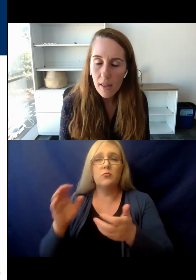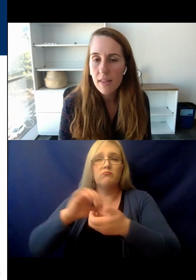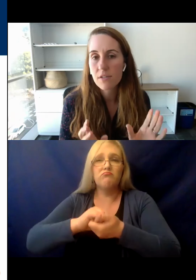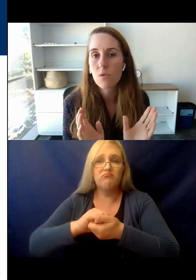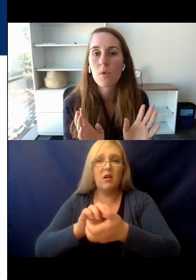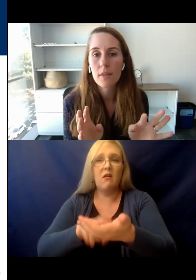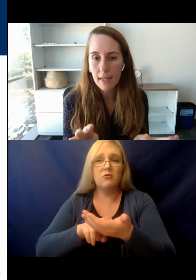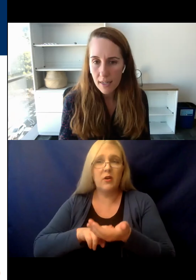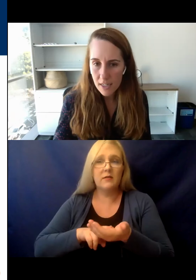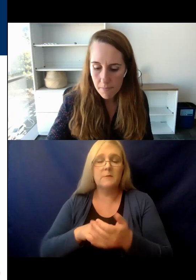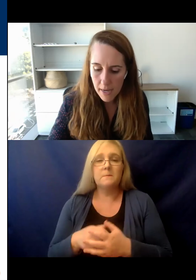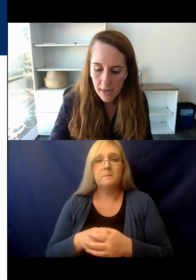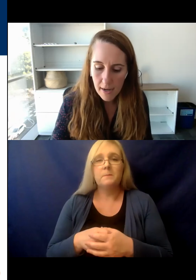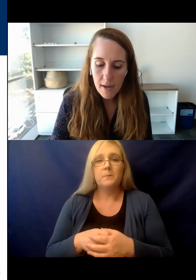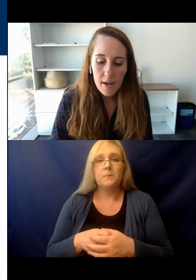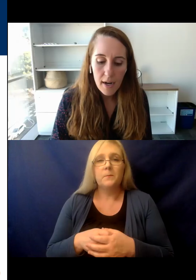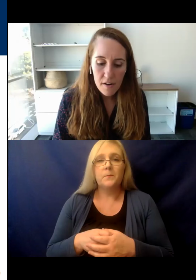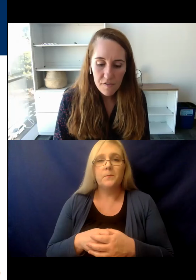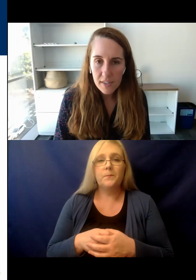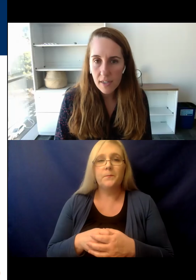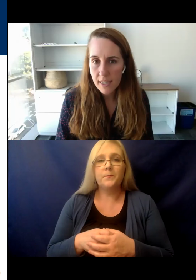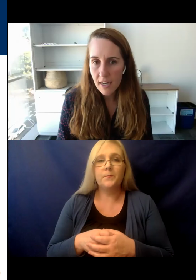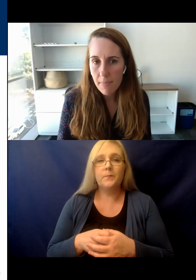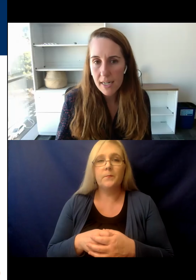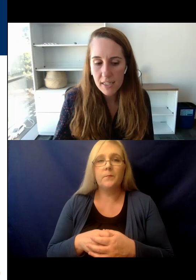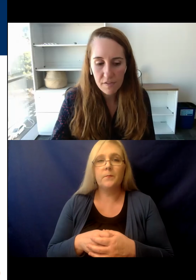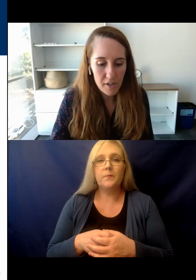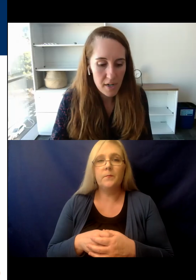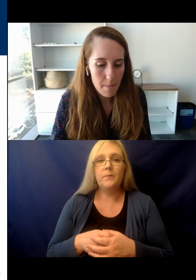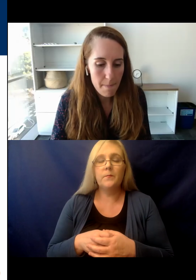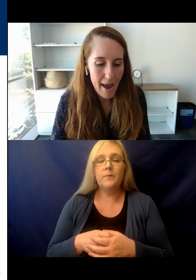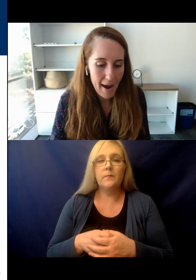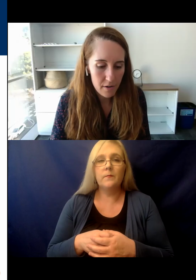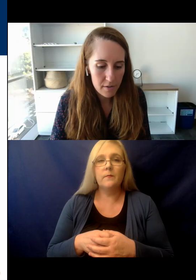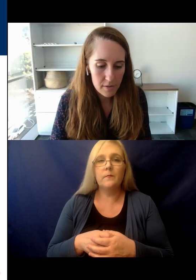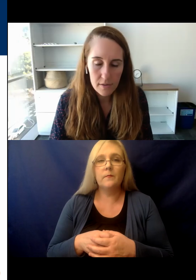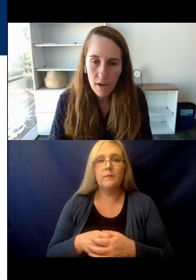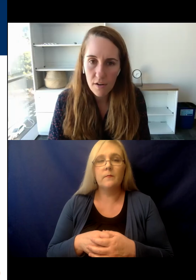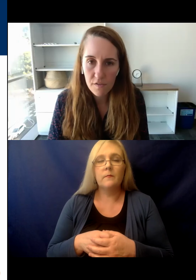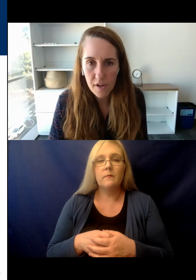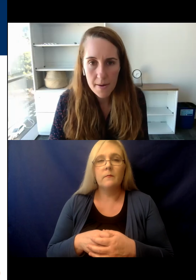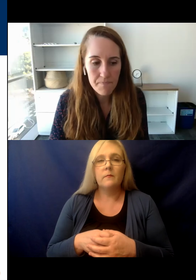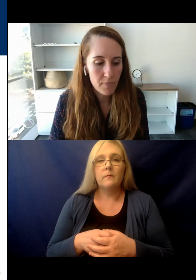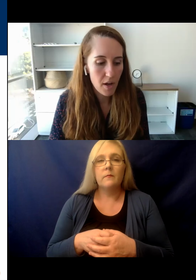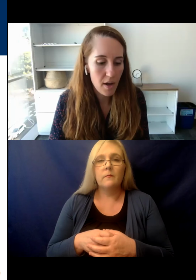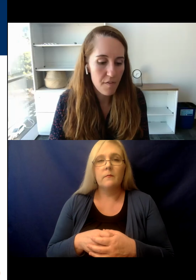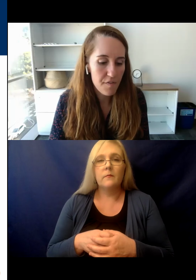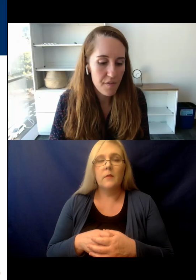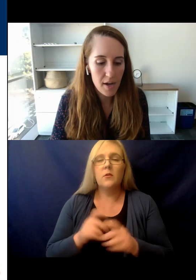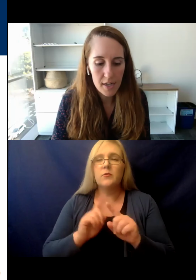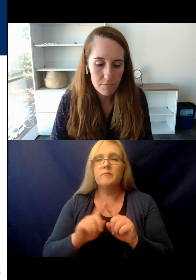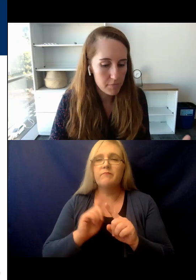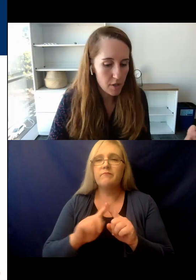So we thought these were likely to be kind of facilitated by different patterns of